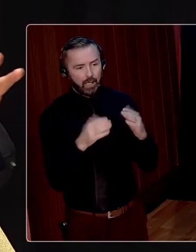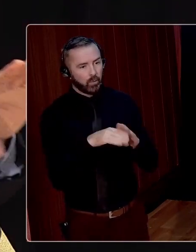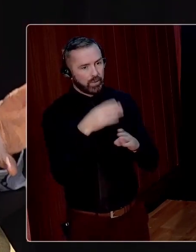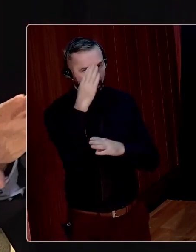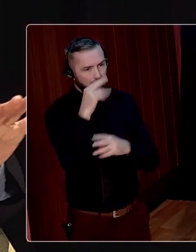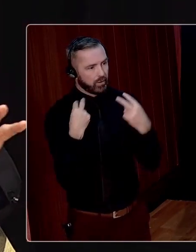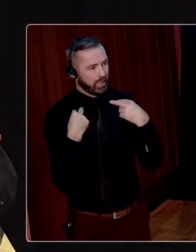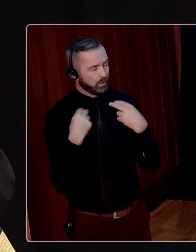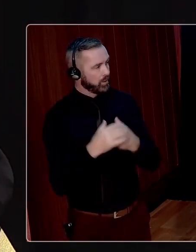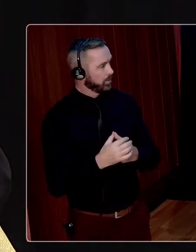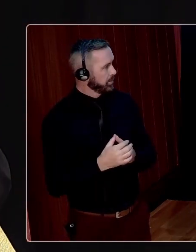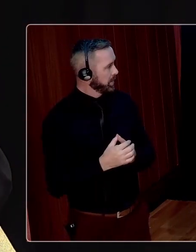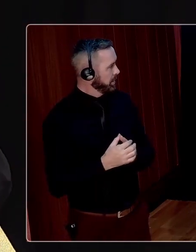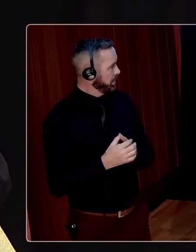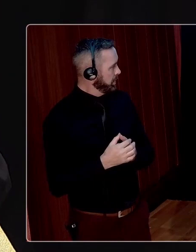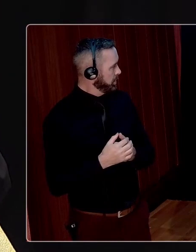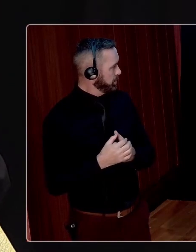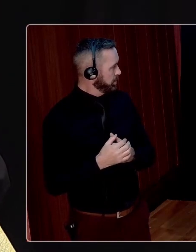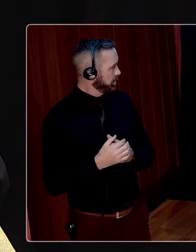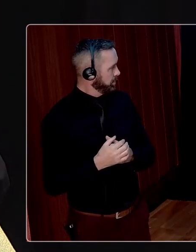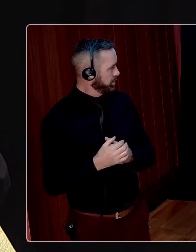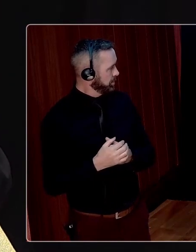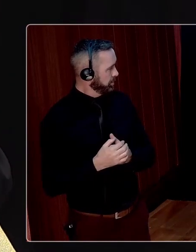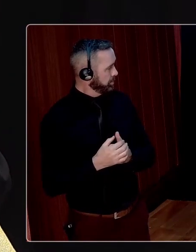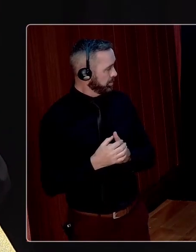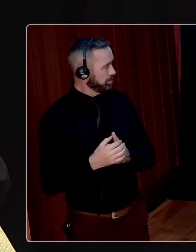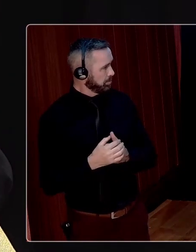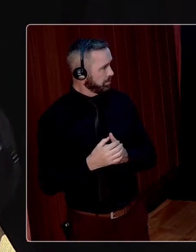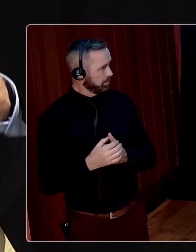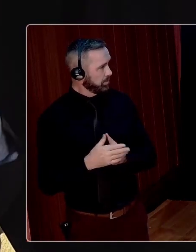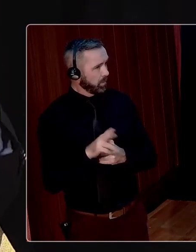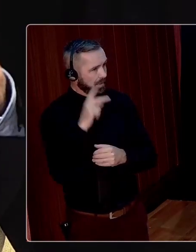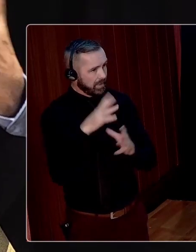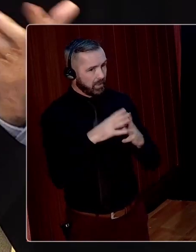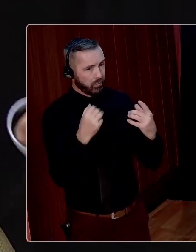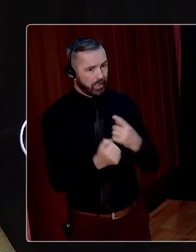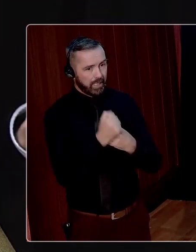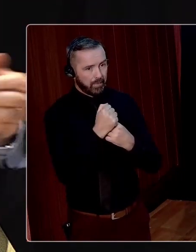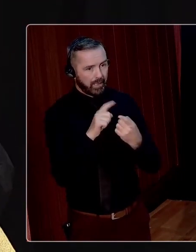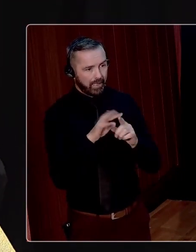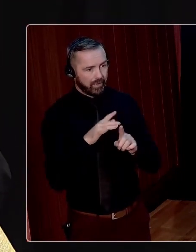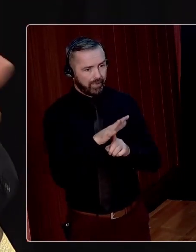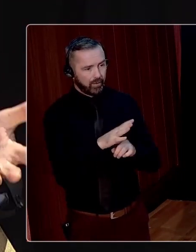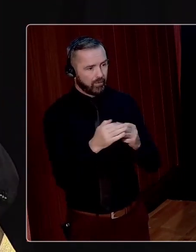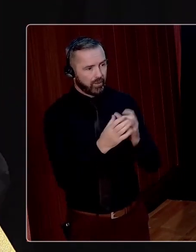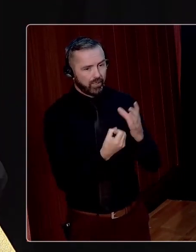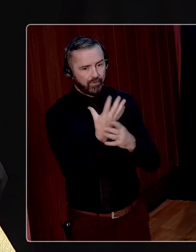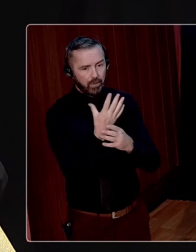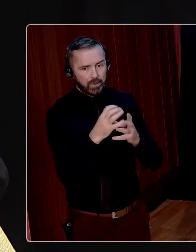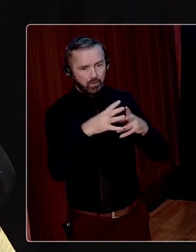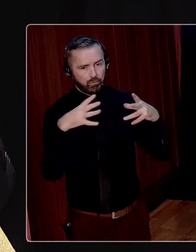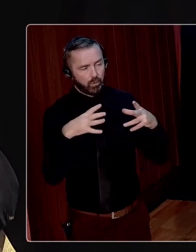with the Irish language. You see a great impact, the English greatly influenced in terms of the development and